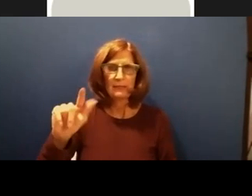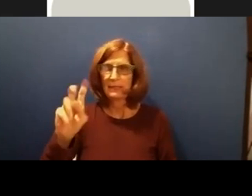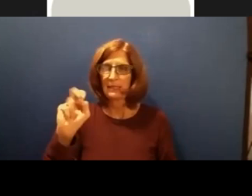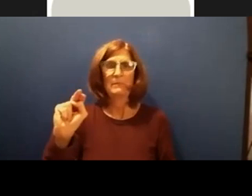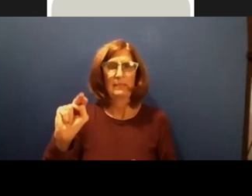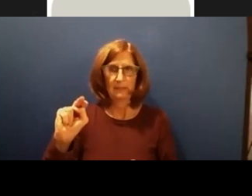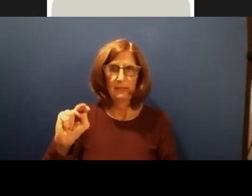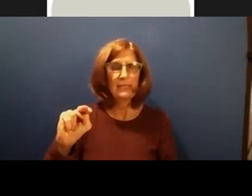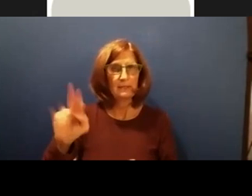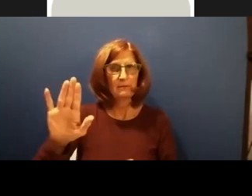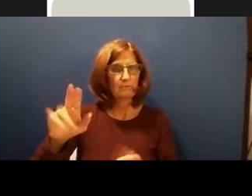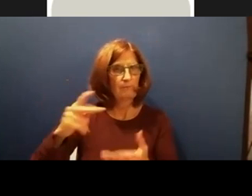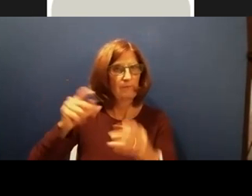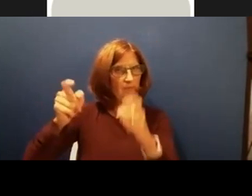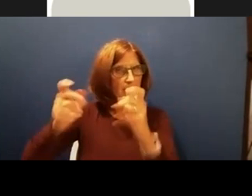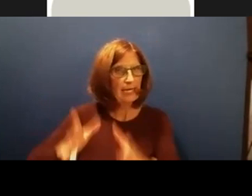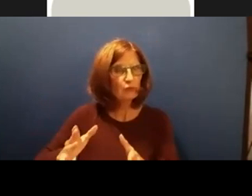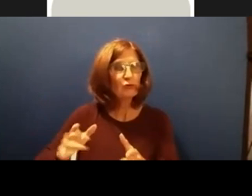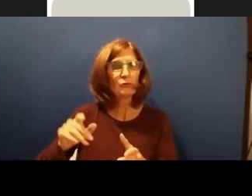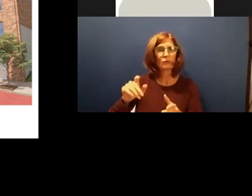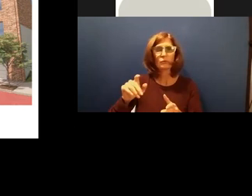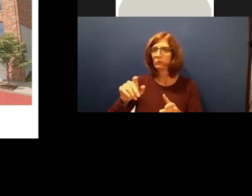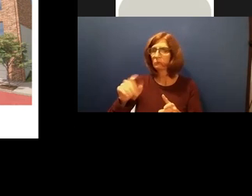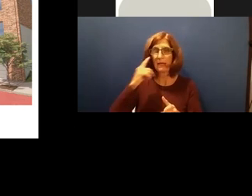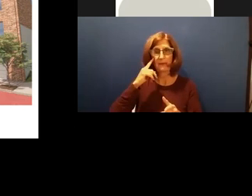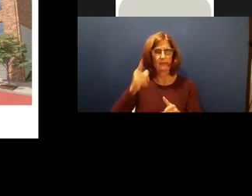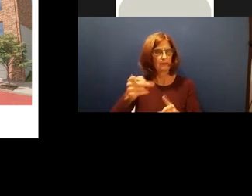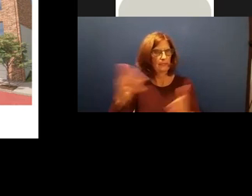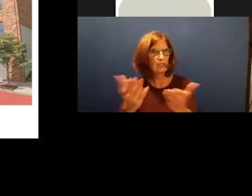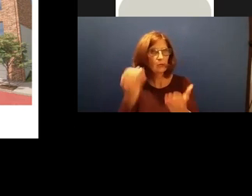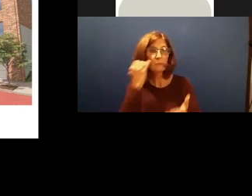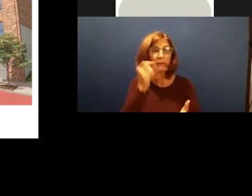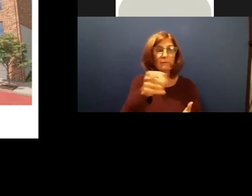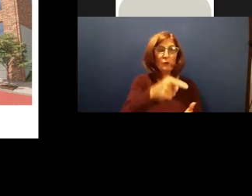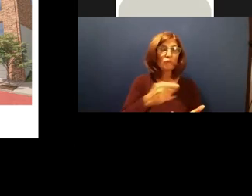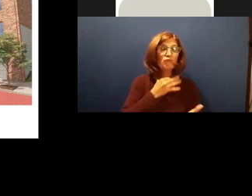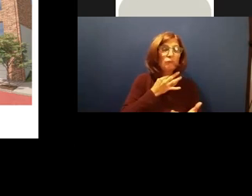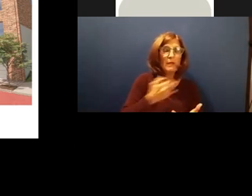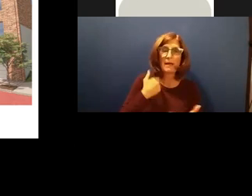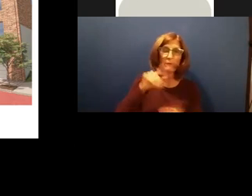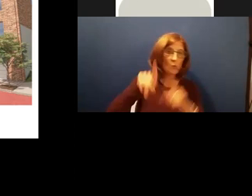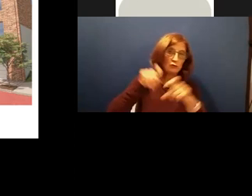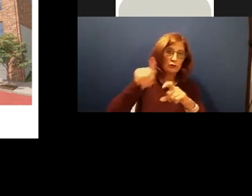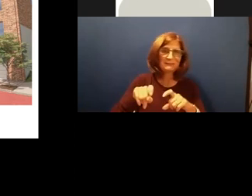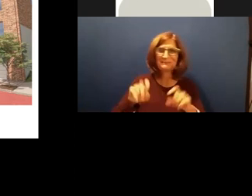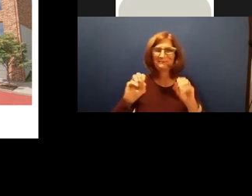and Dinwiddie Development LLC and should be in attendance if you have any questions. Thank you.